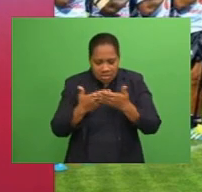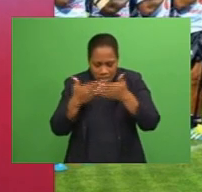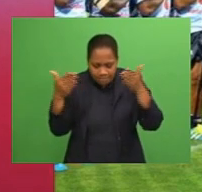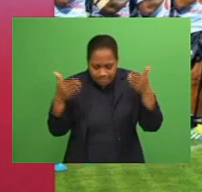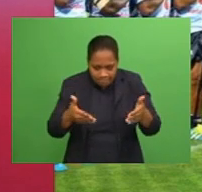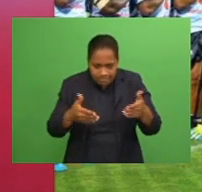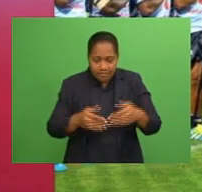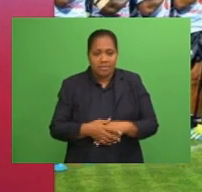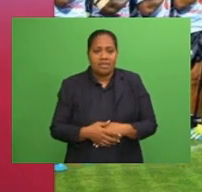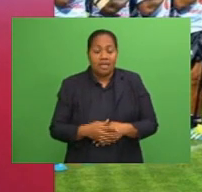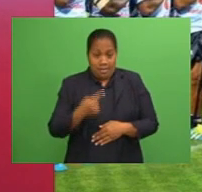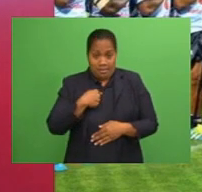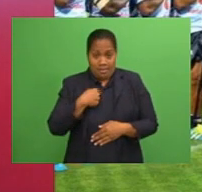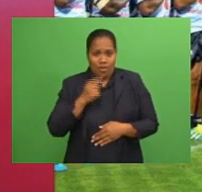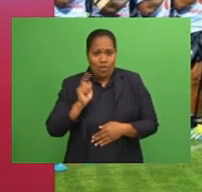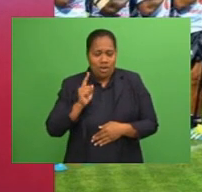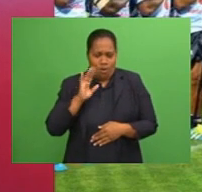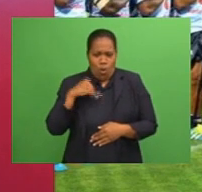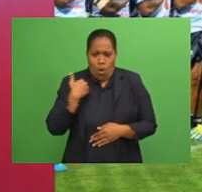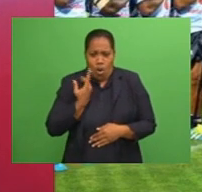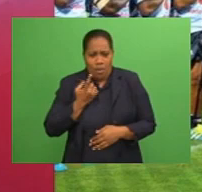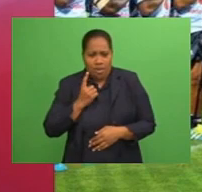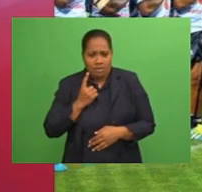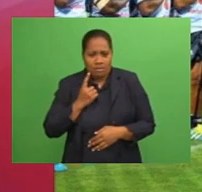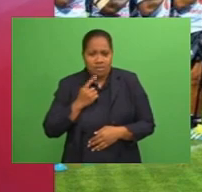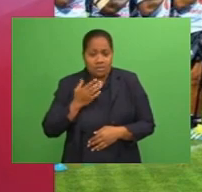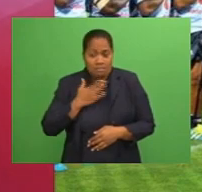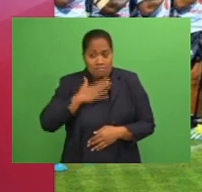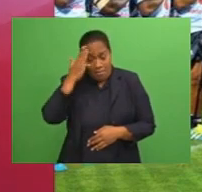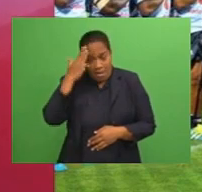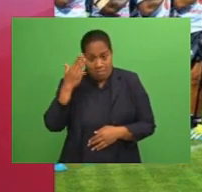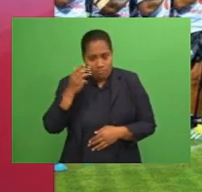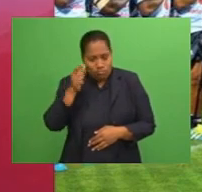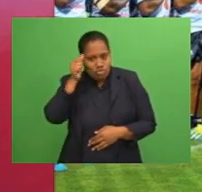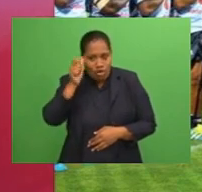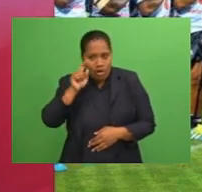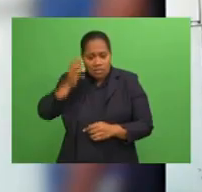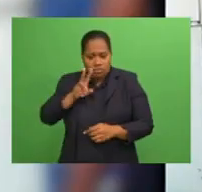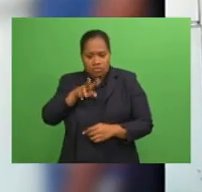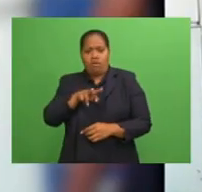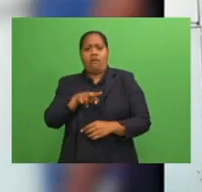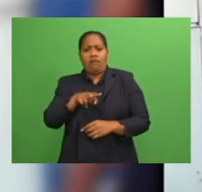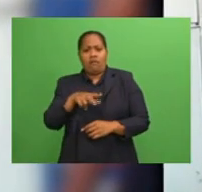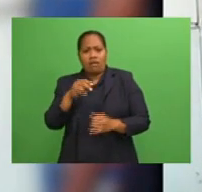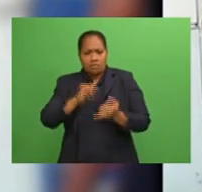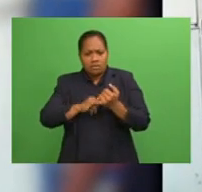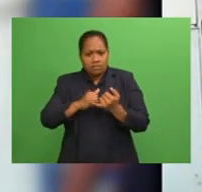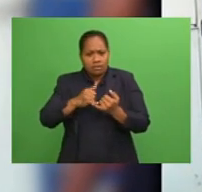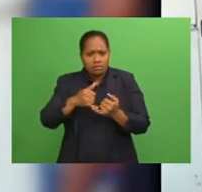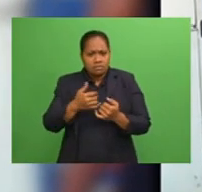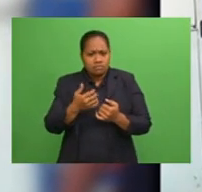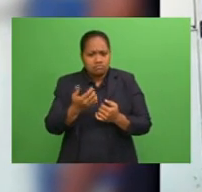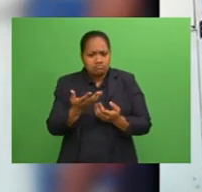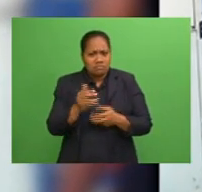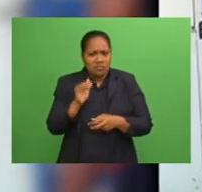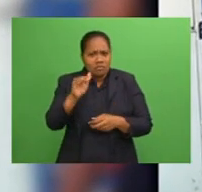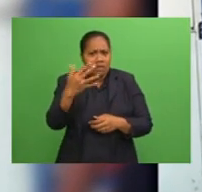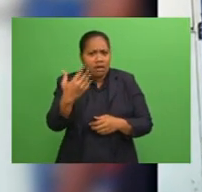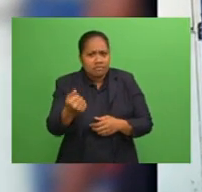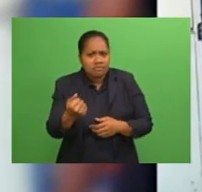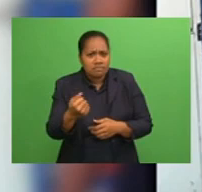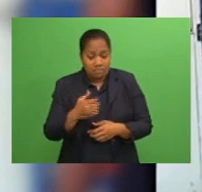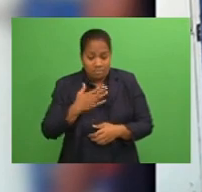So I always go play, and only my mom always know that I always go play. My dad saw my